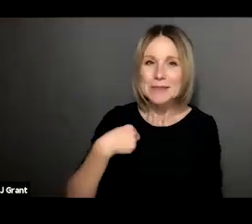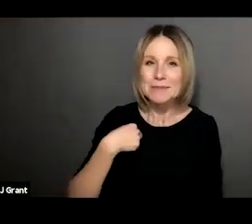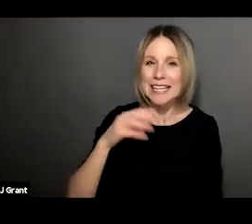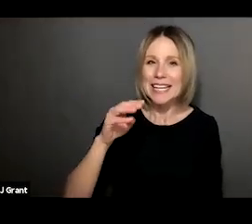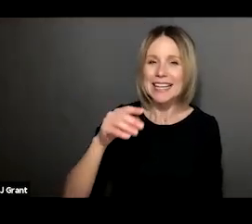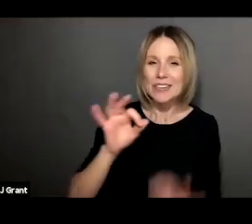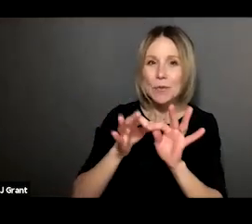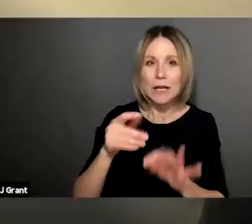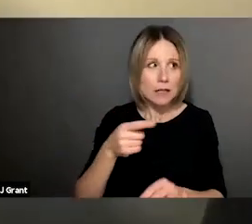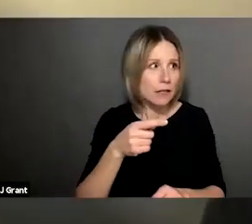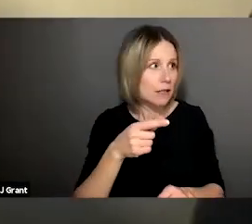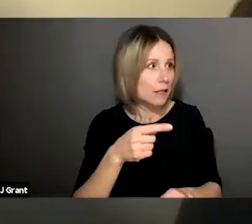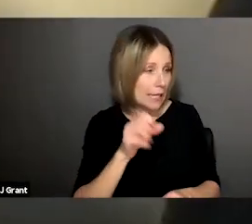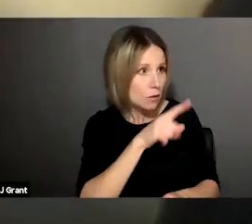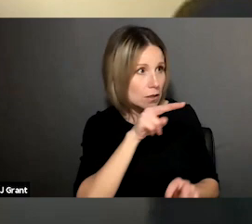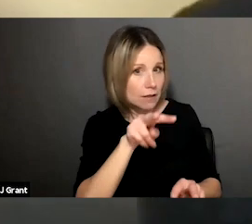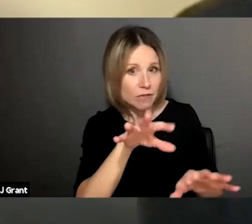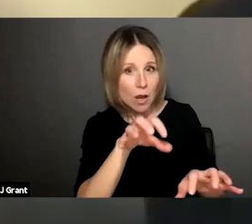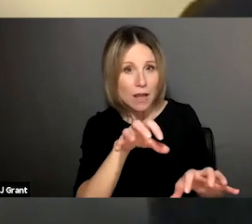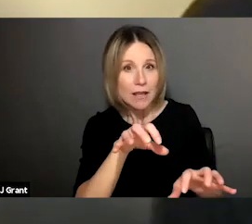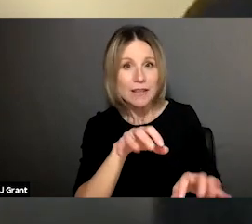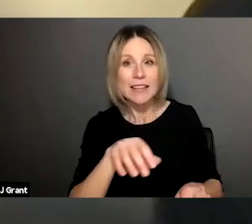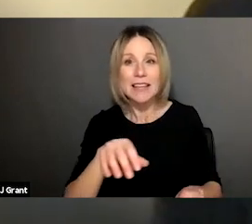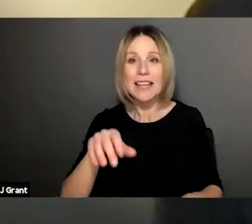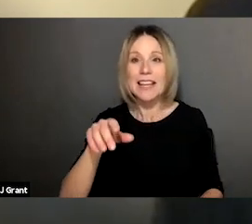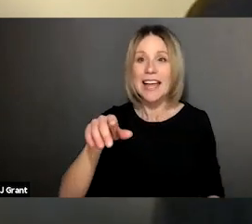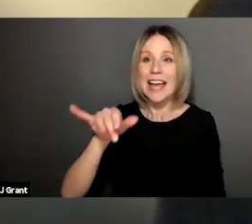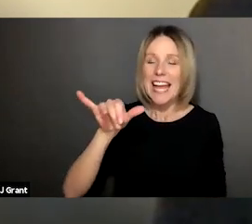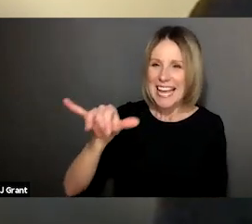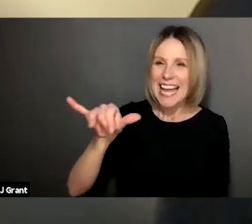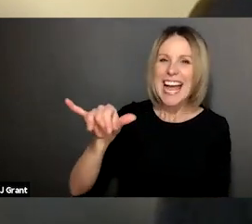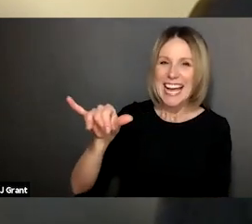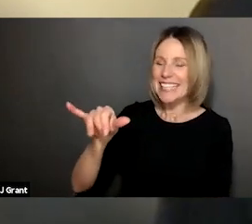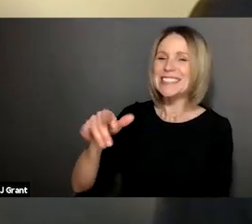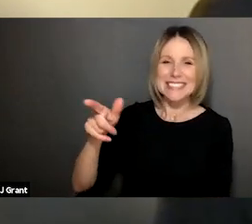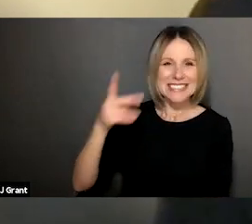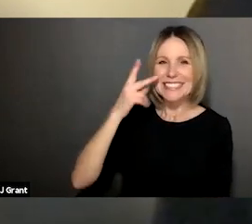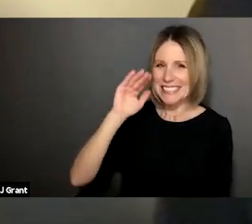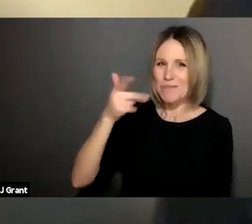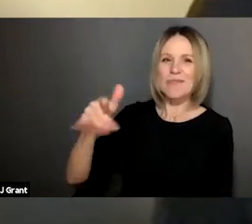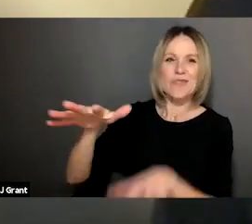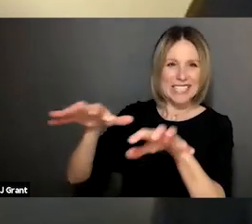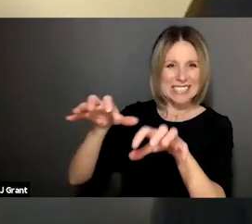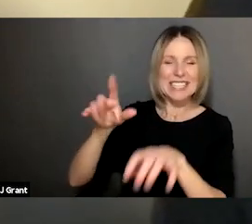also. Wow. This is the rapture. This is what happens when